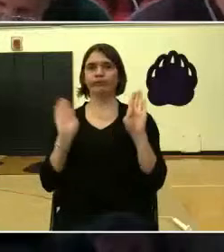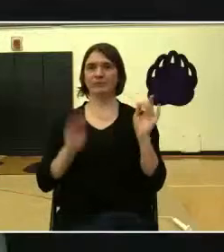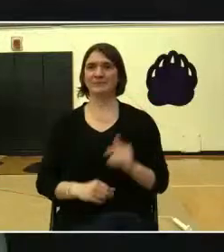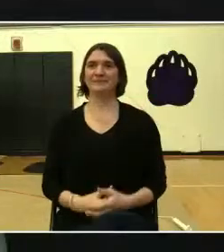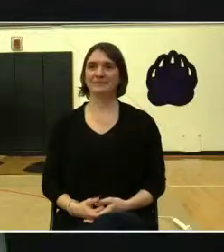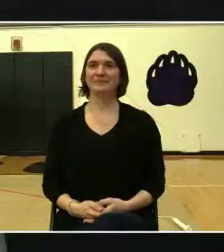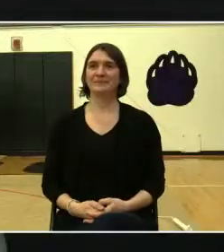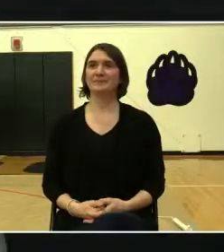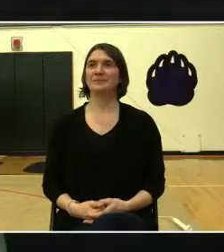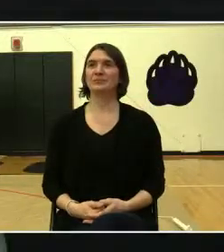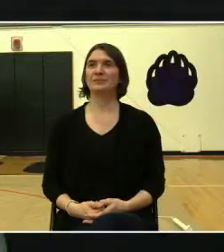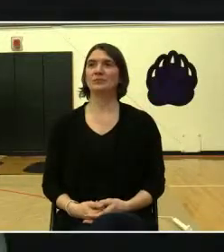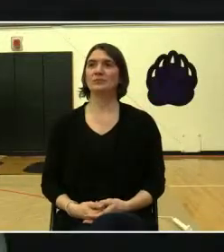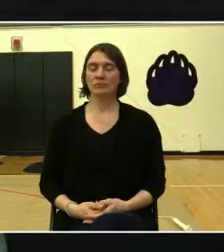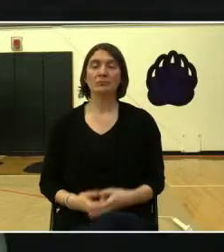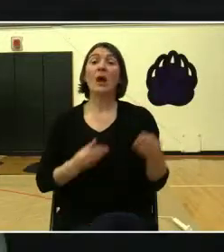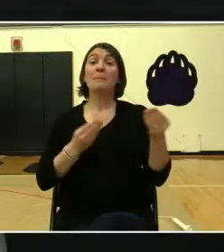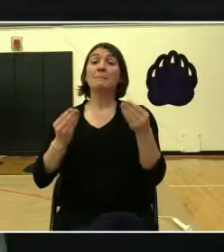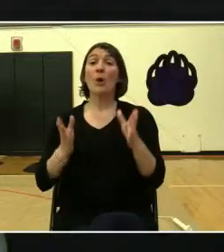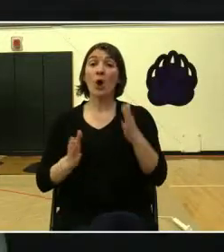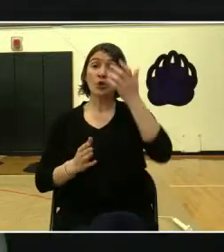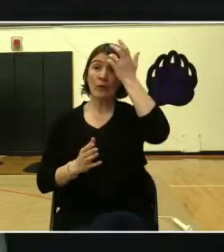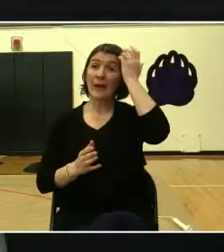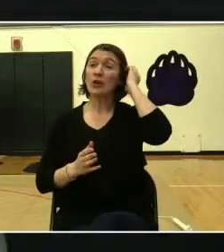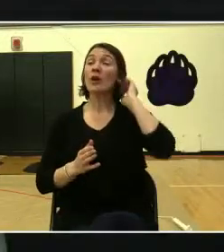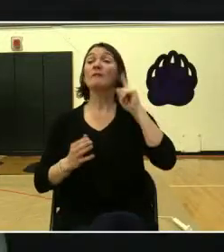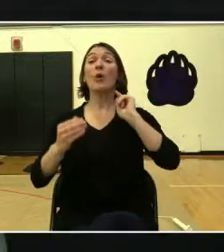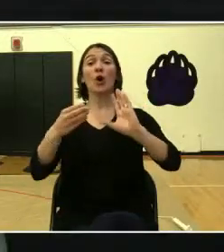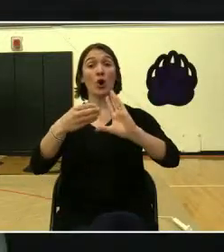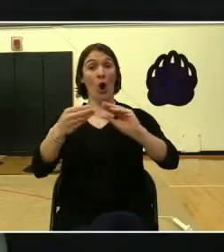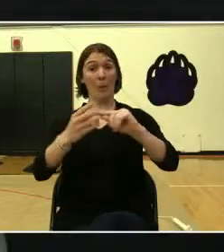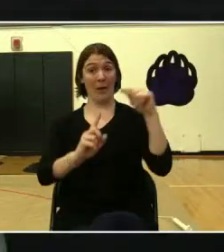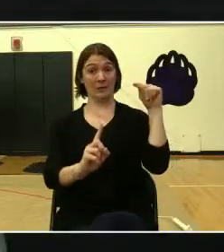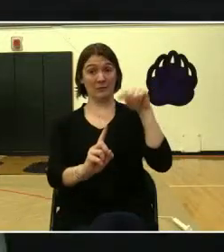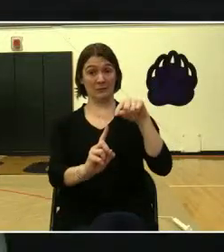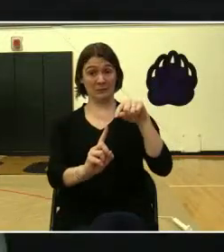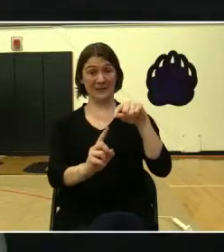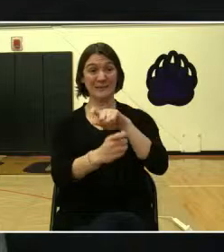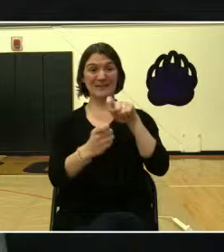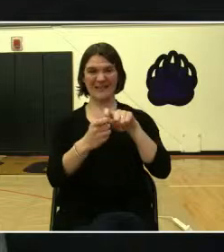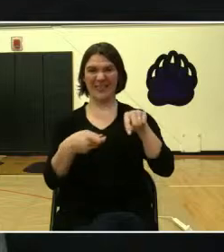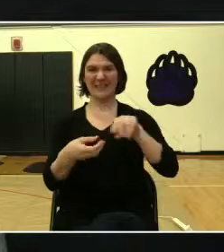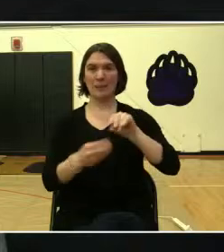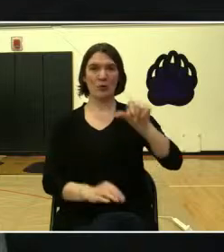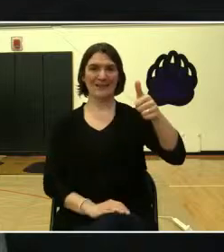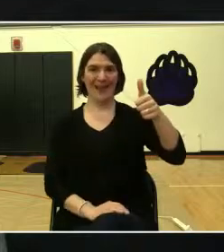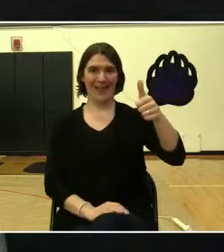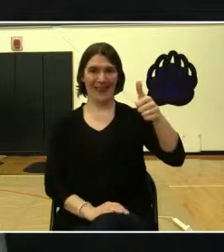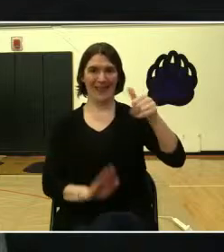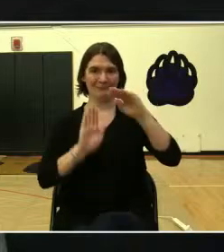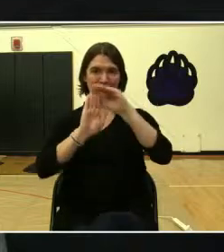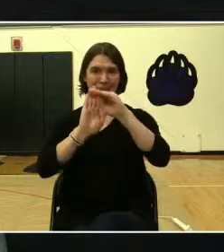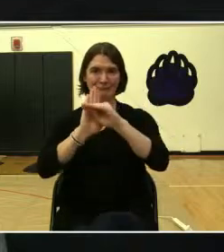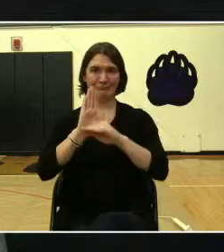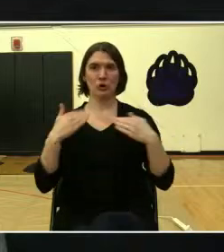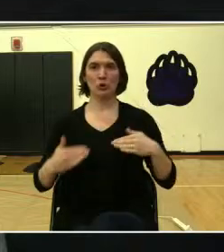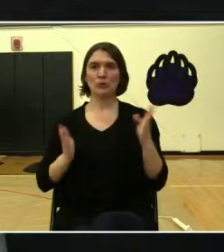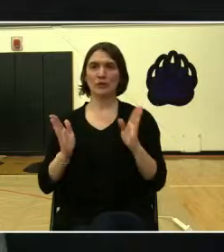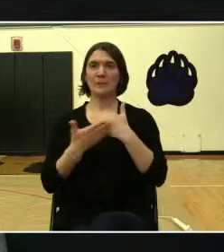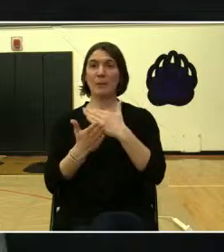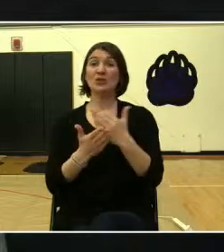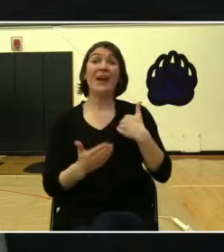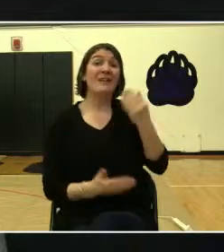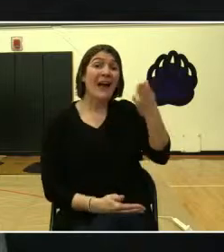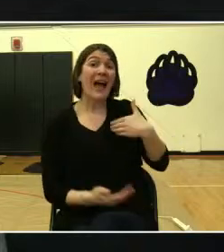you I'll note in terms of comments relating to this article 10 there is a separate